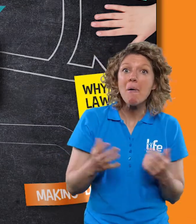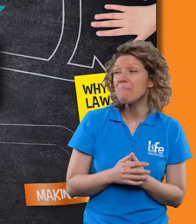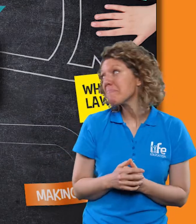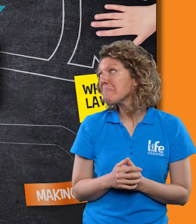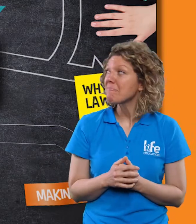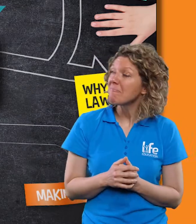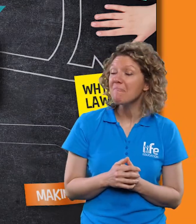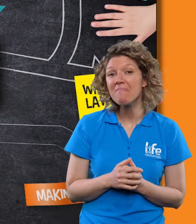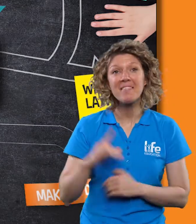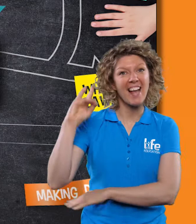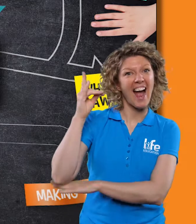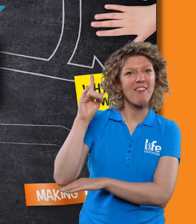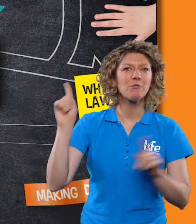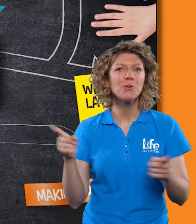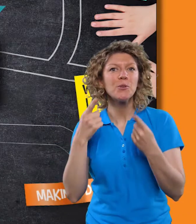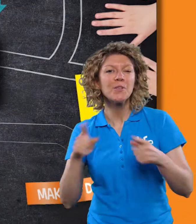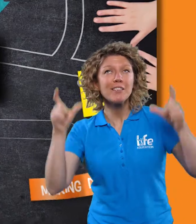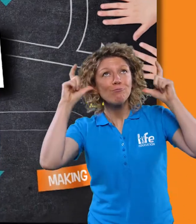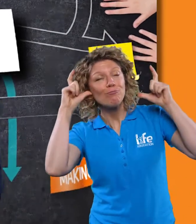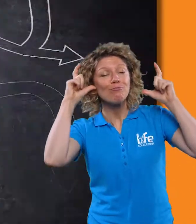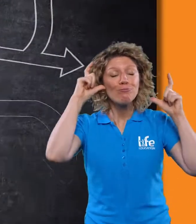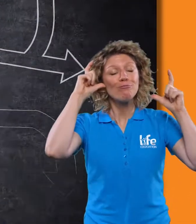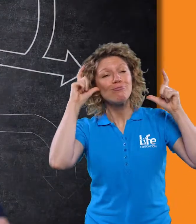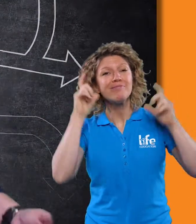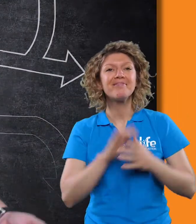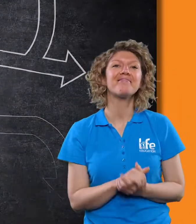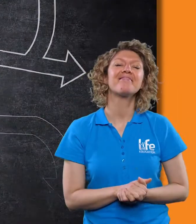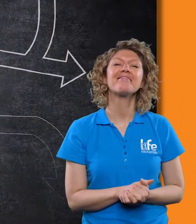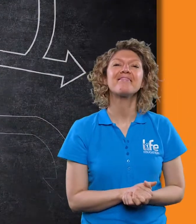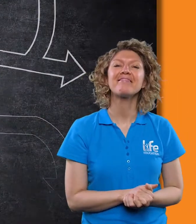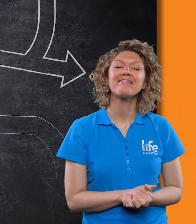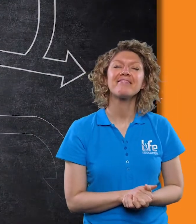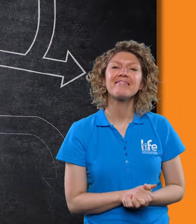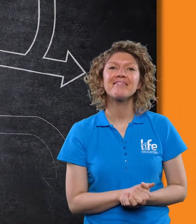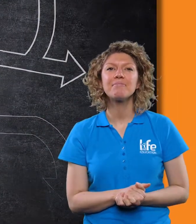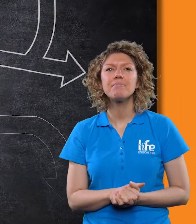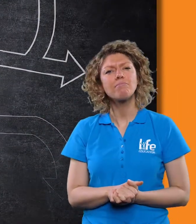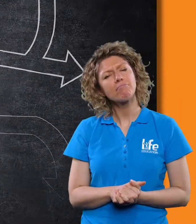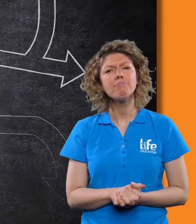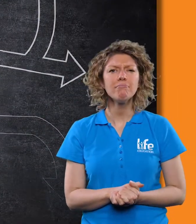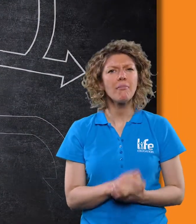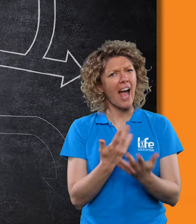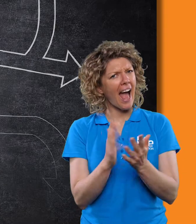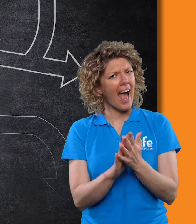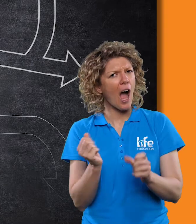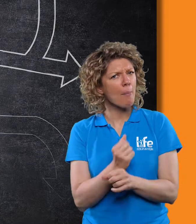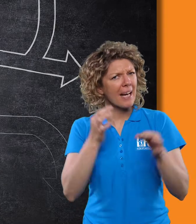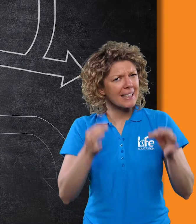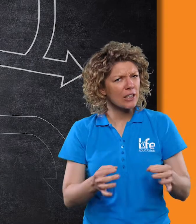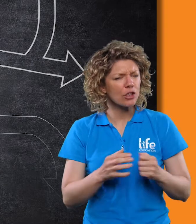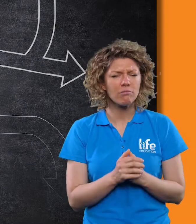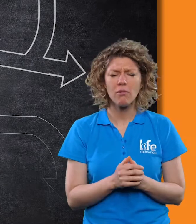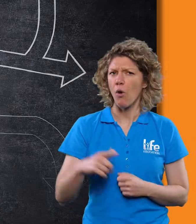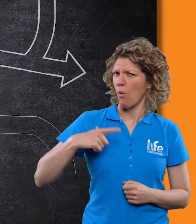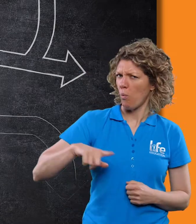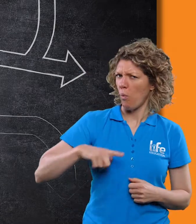we might catch you later. Bye. We're going to think about how people make decisions, why people make